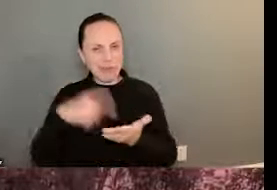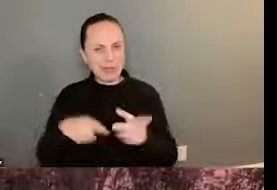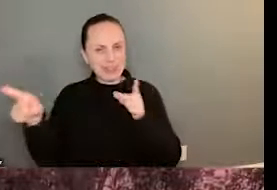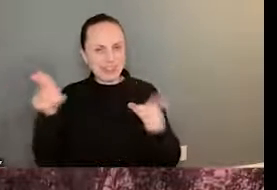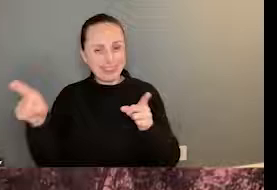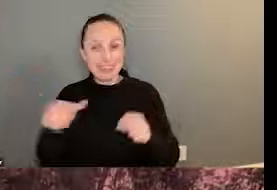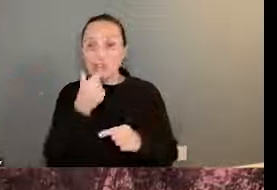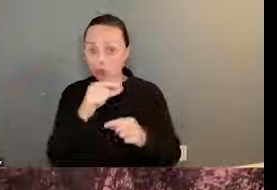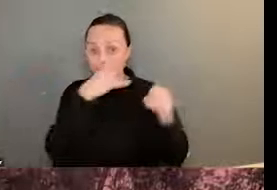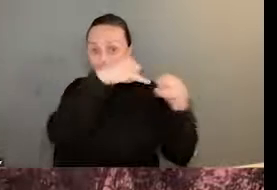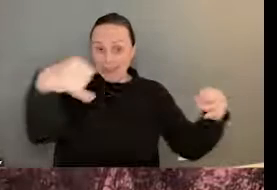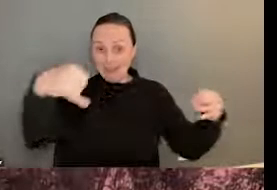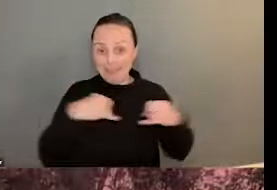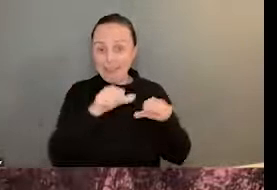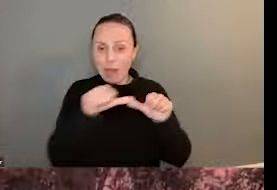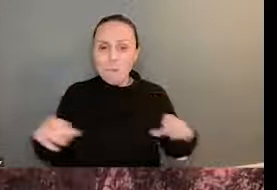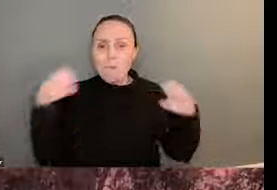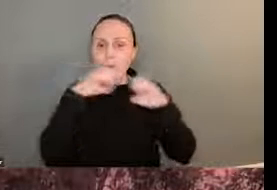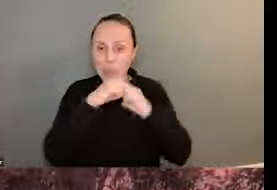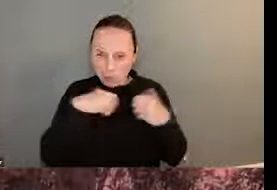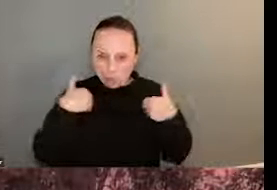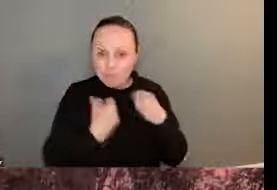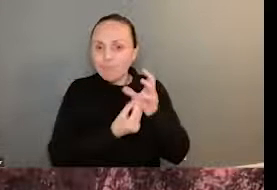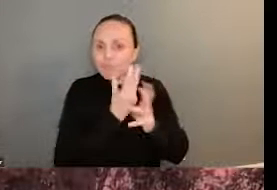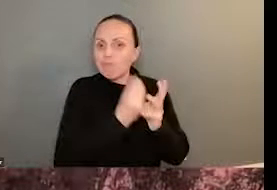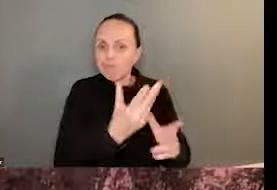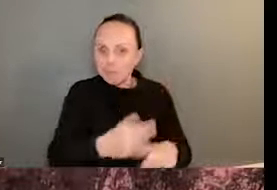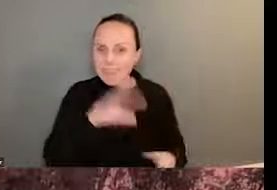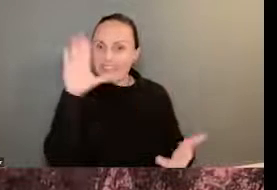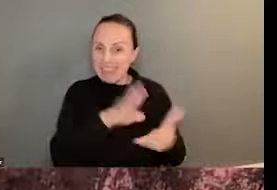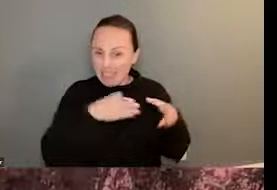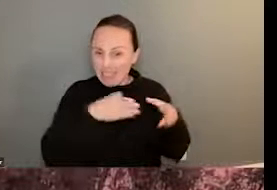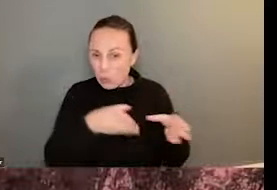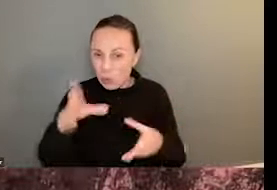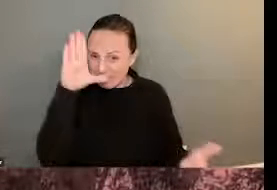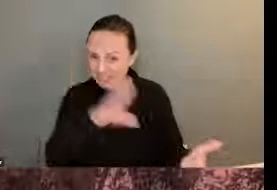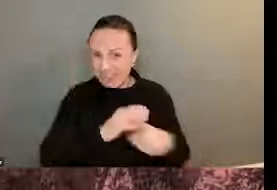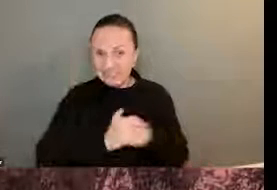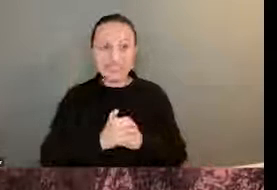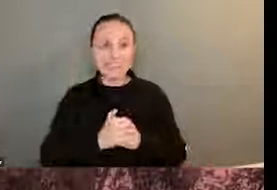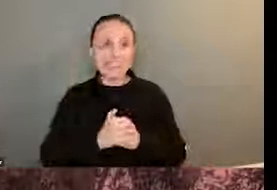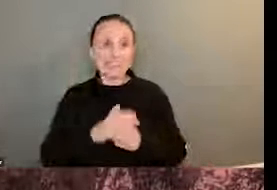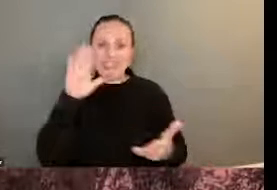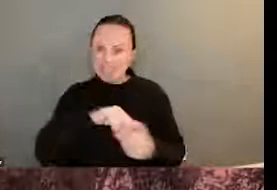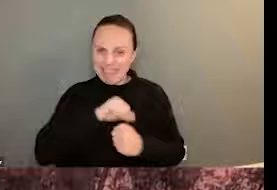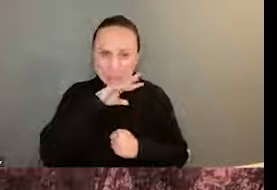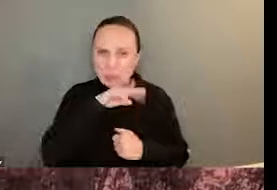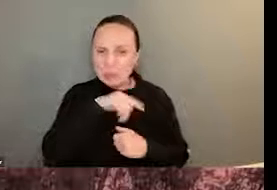line areas have more vegetation, less roads, less